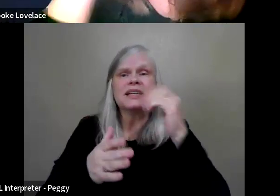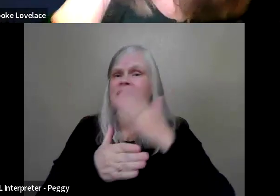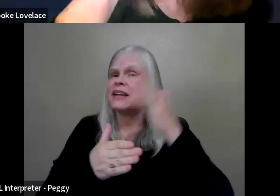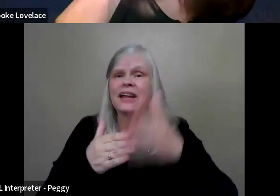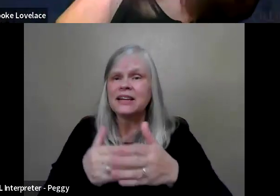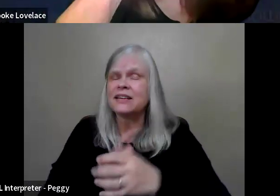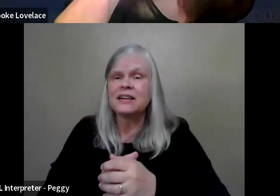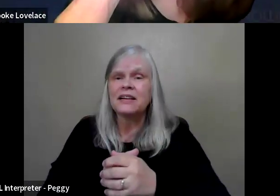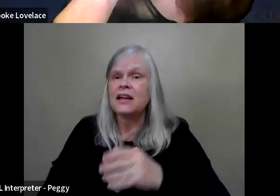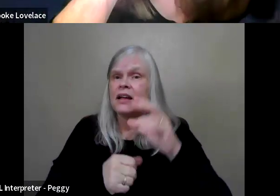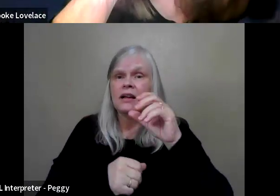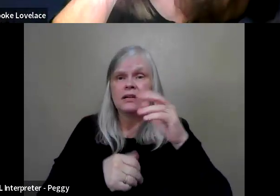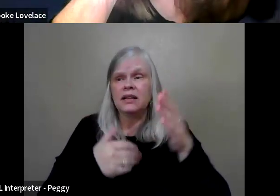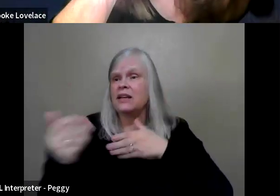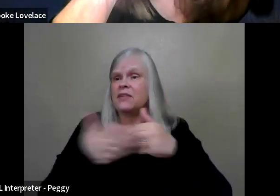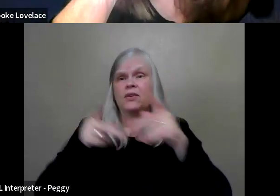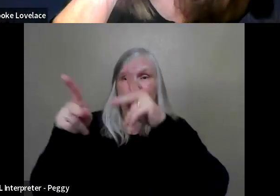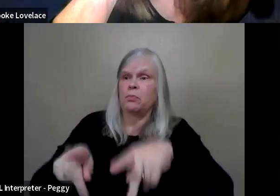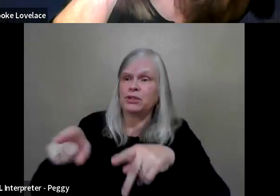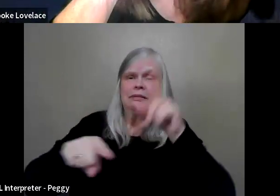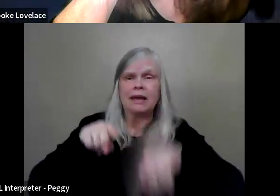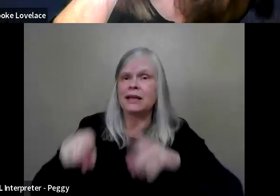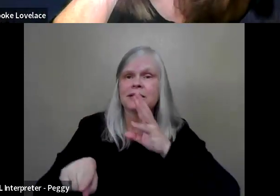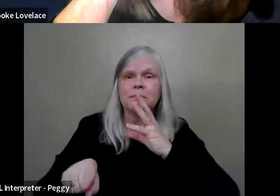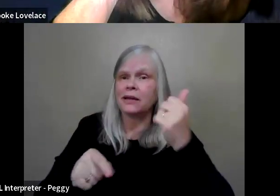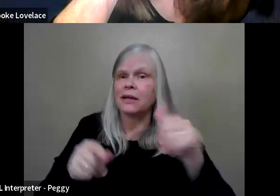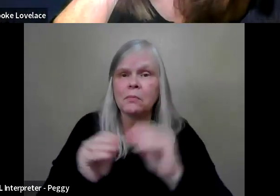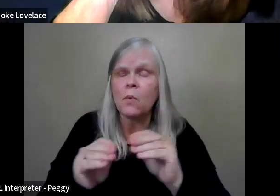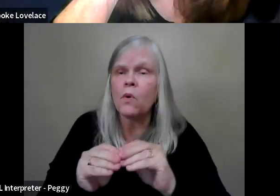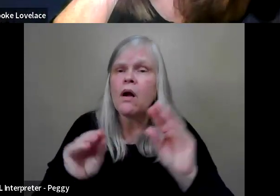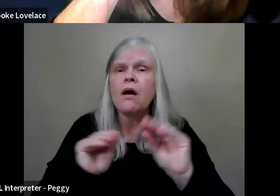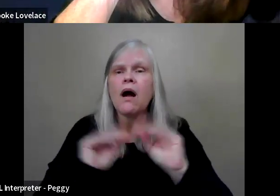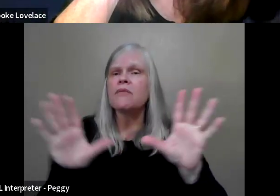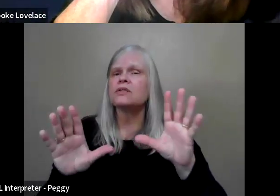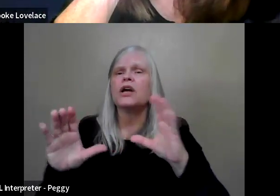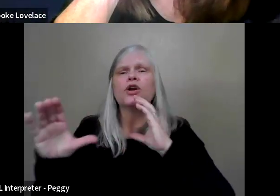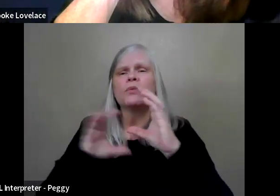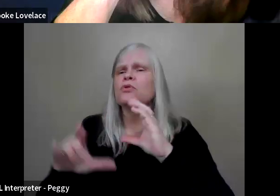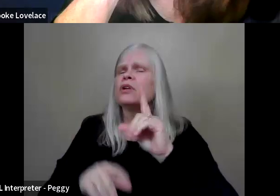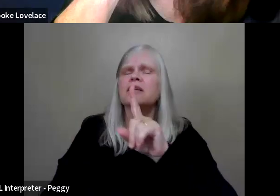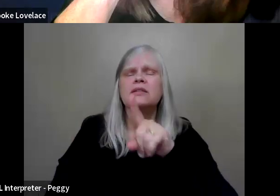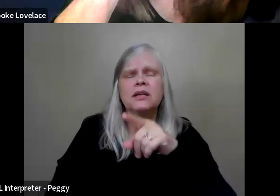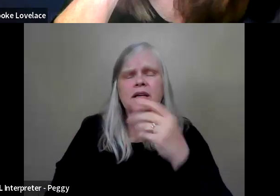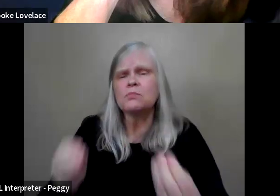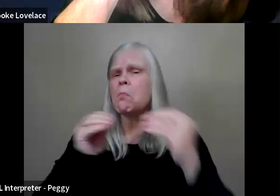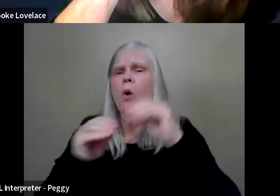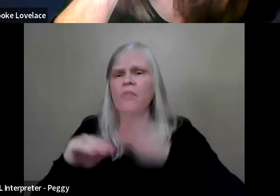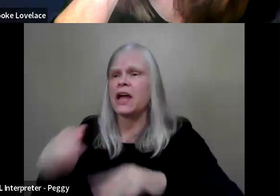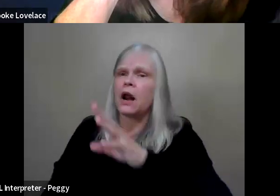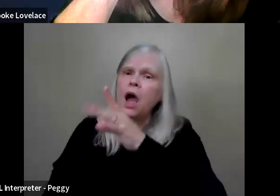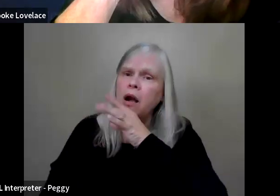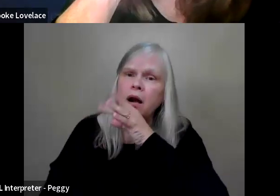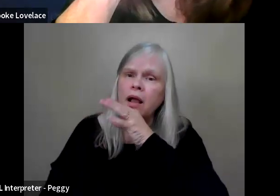if a person is no longer able to speak. Obviously, communication is so much more than that, and everyone deserves